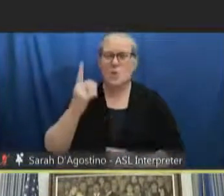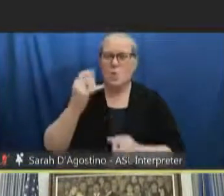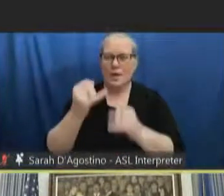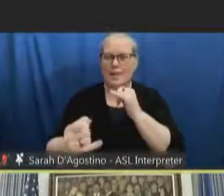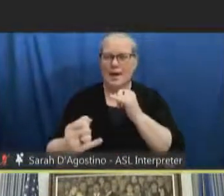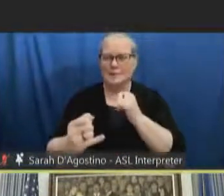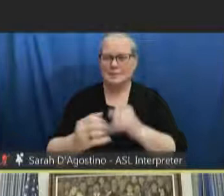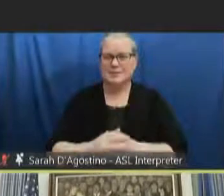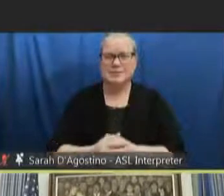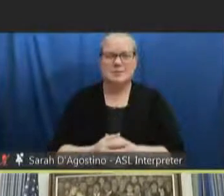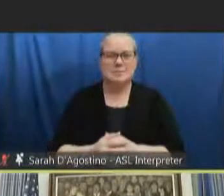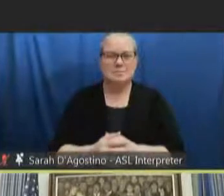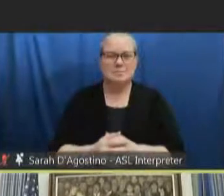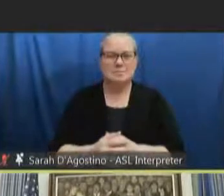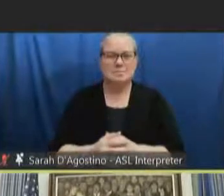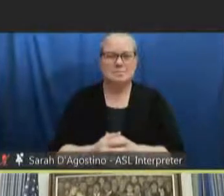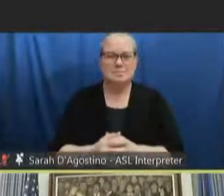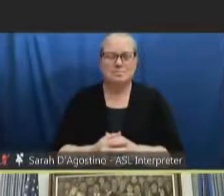emergency